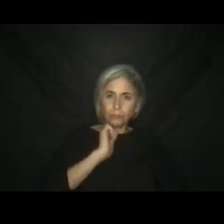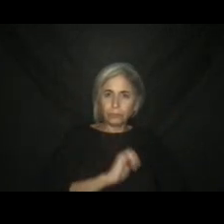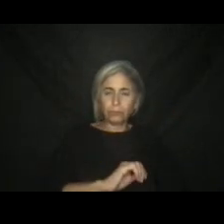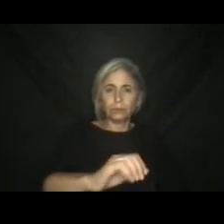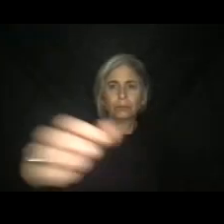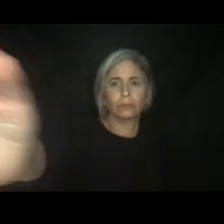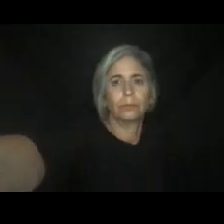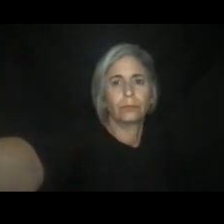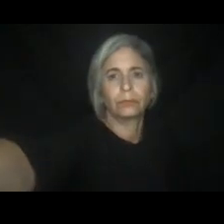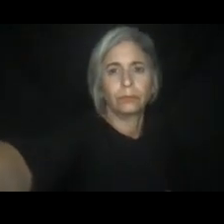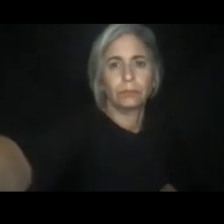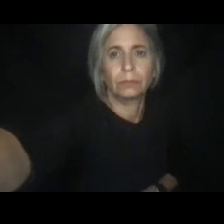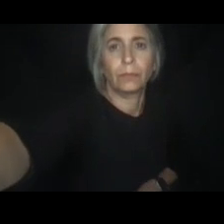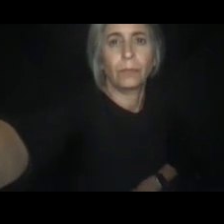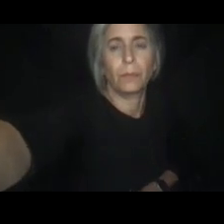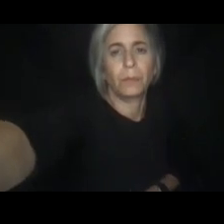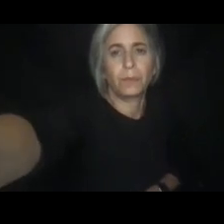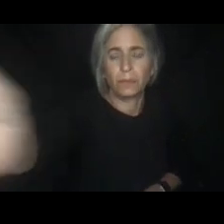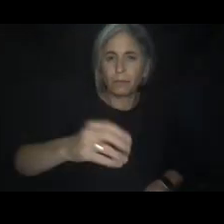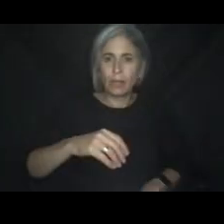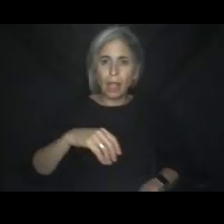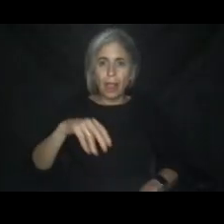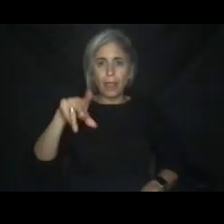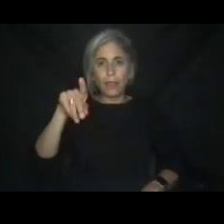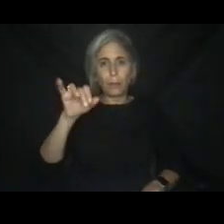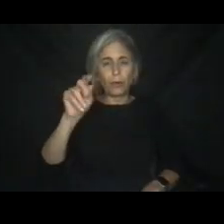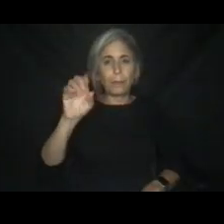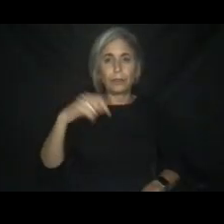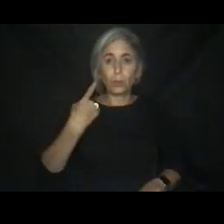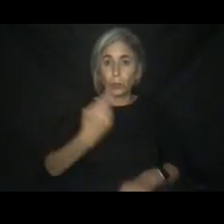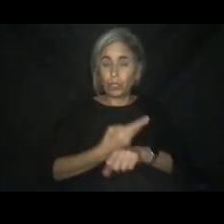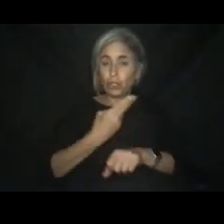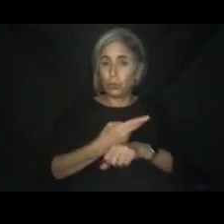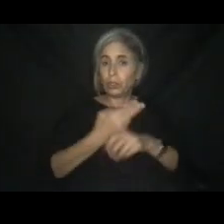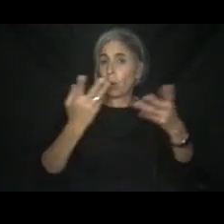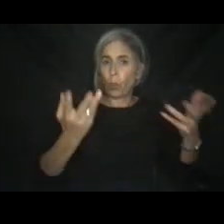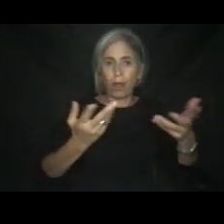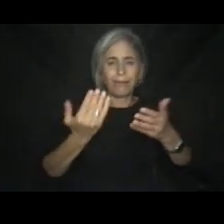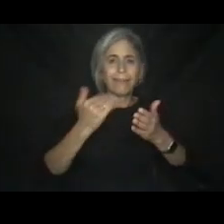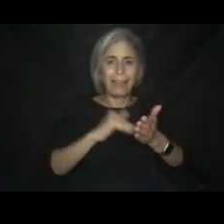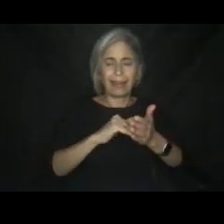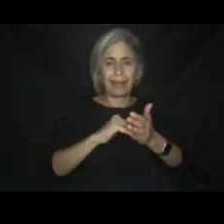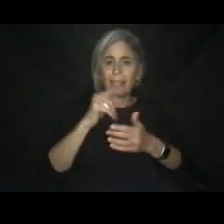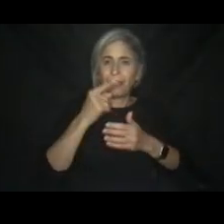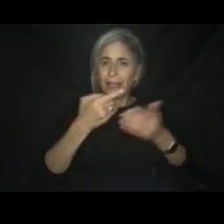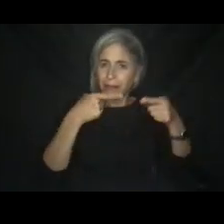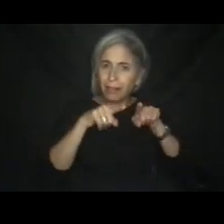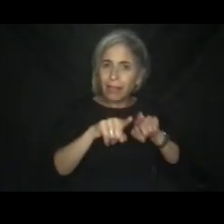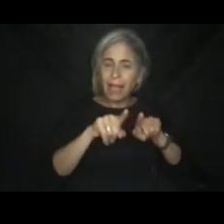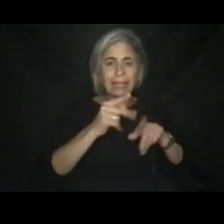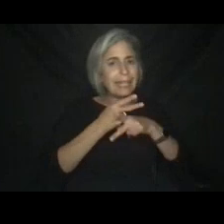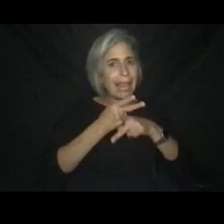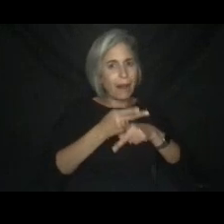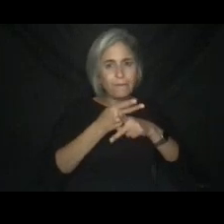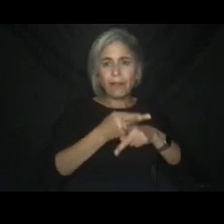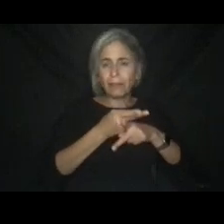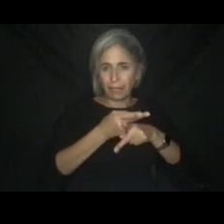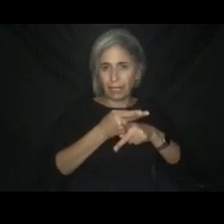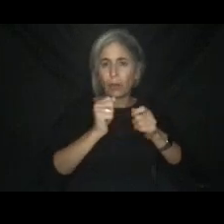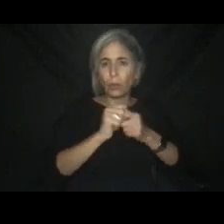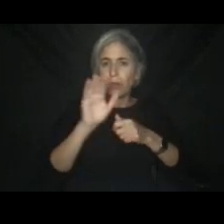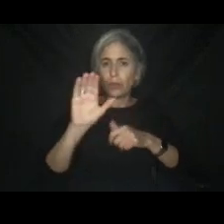So the parameters that we use in our process are as follows. And again, these align very carefully with